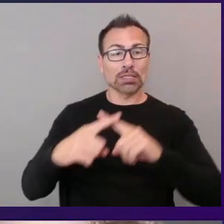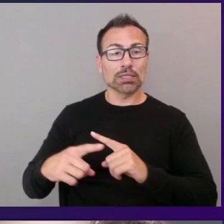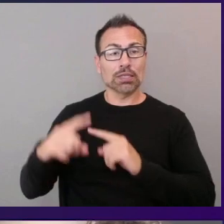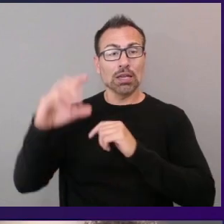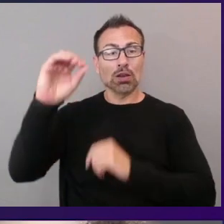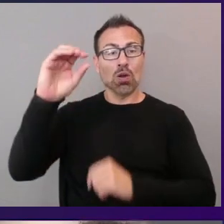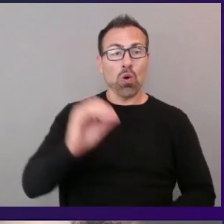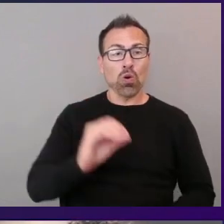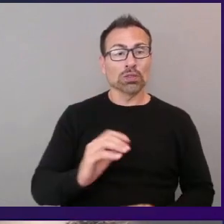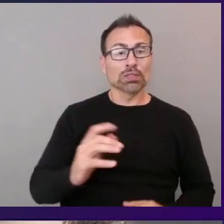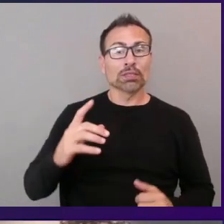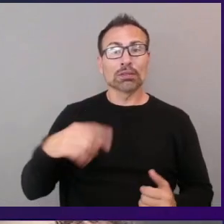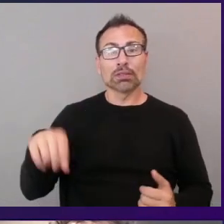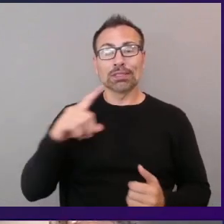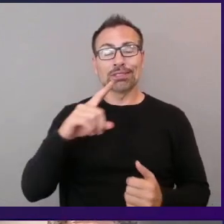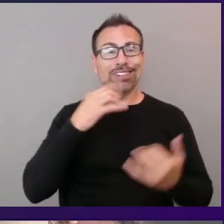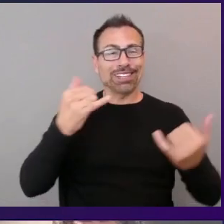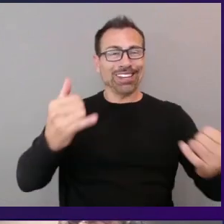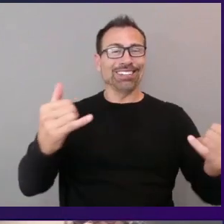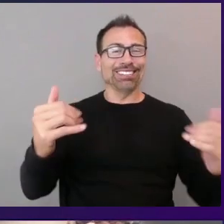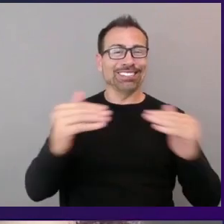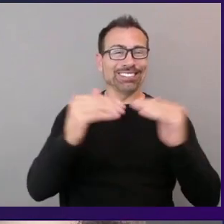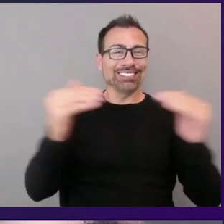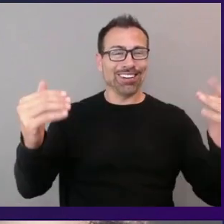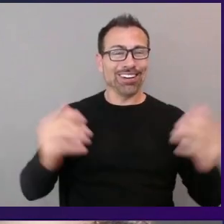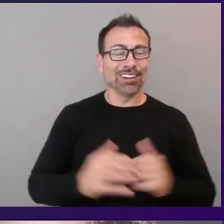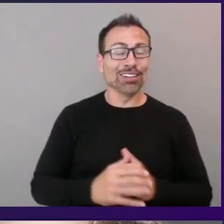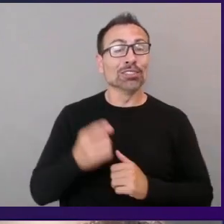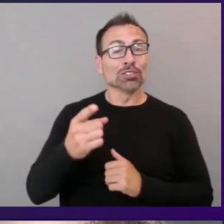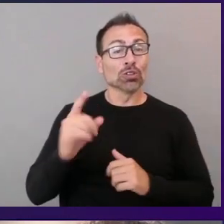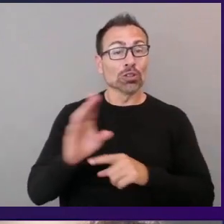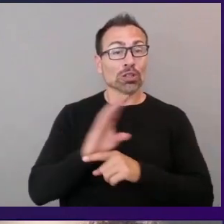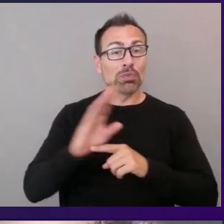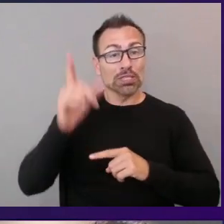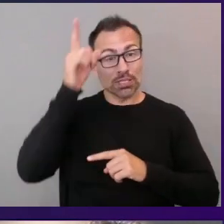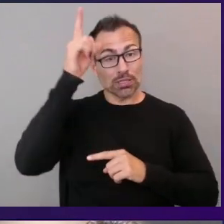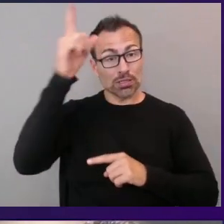It's a draw, so also the game business logic works fine.